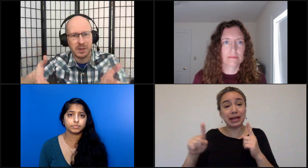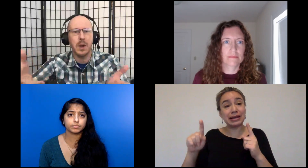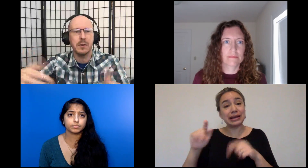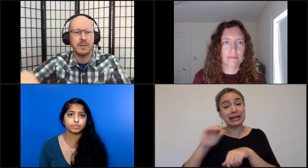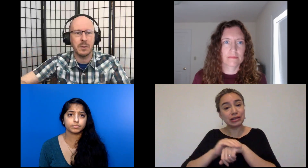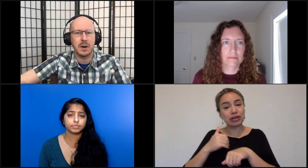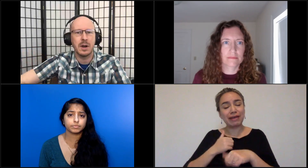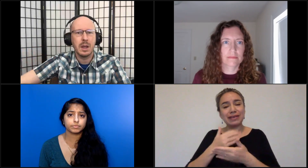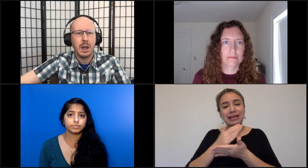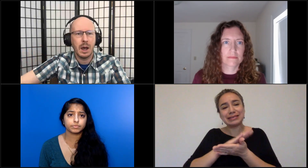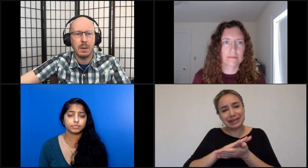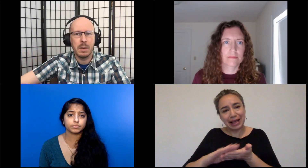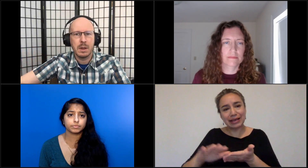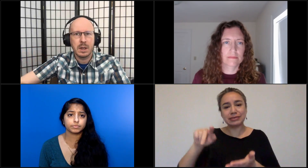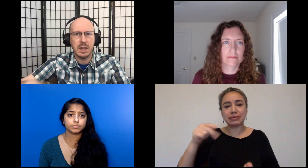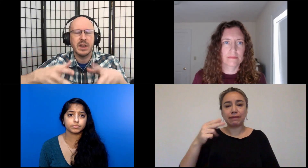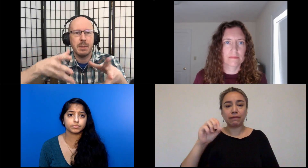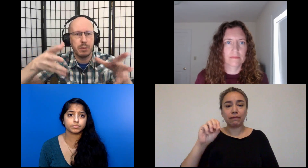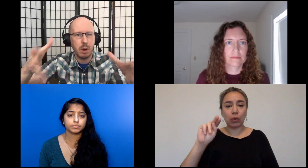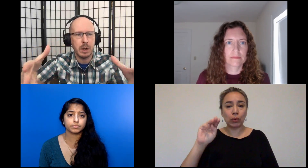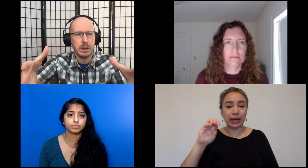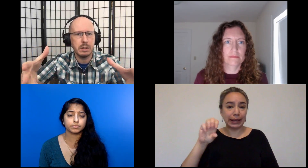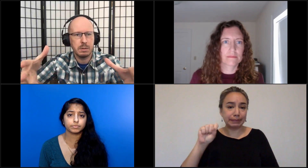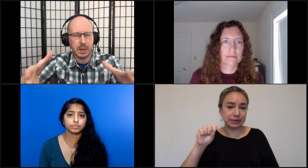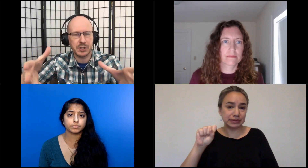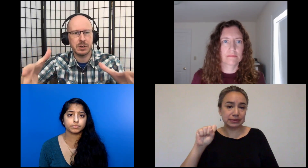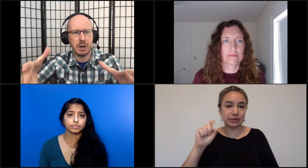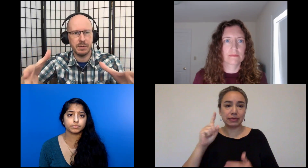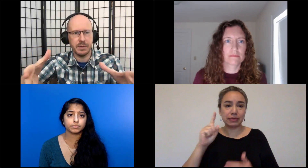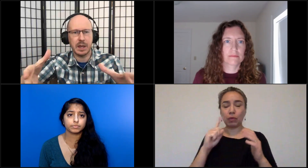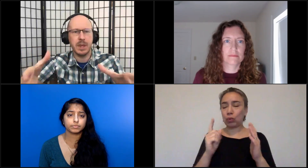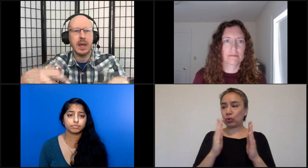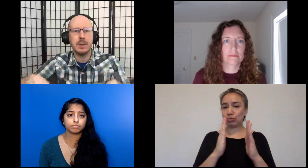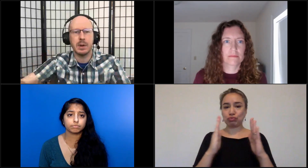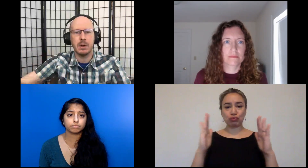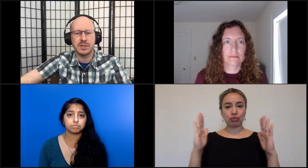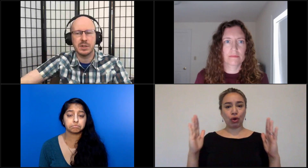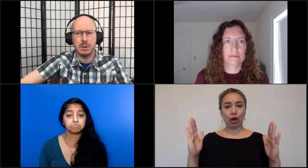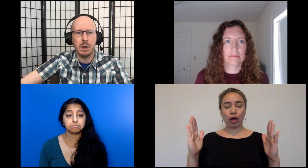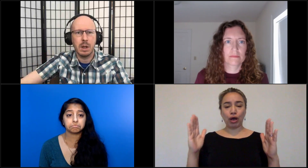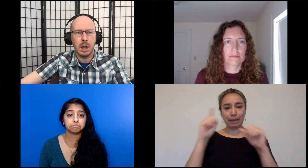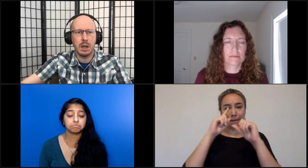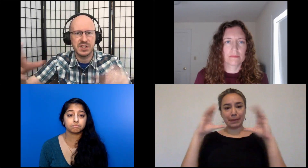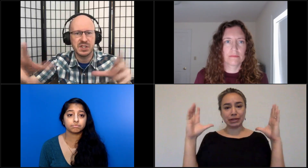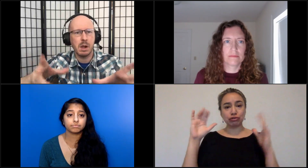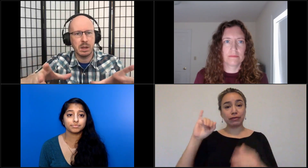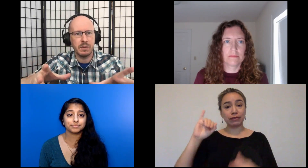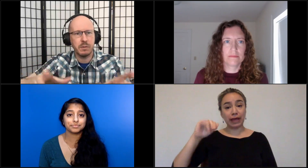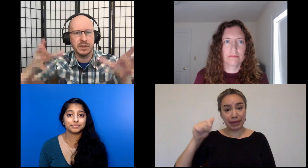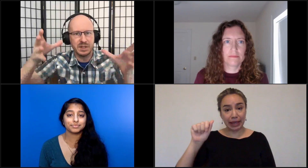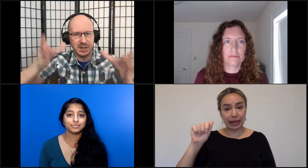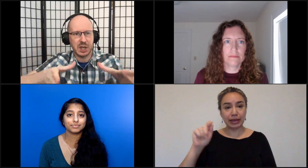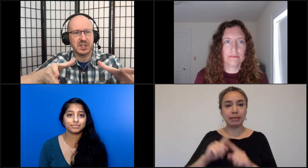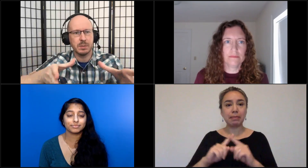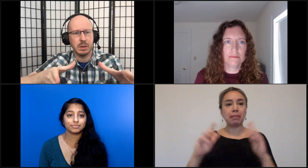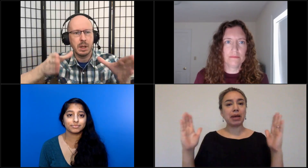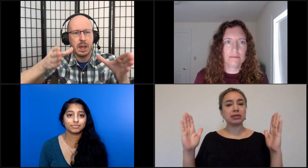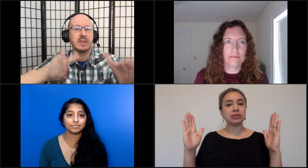work really well for giving a broad picture of the IPA, but also a small enough one